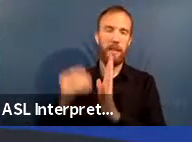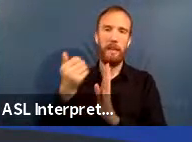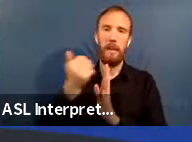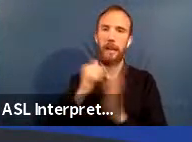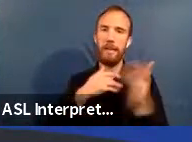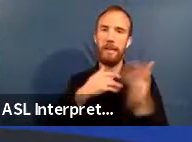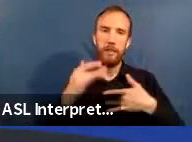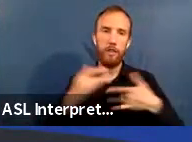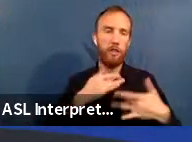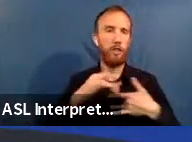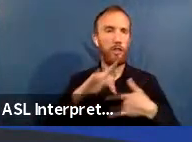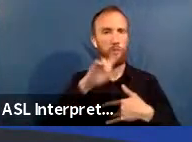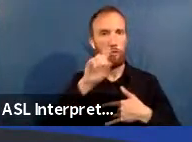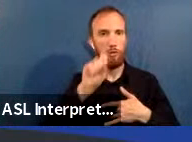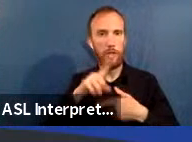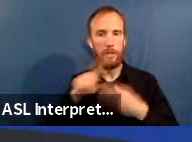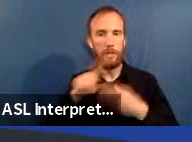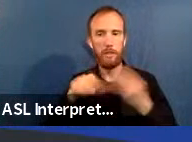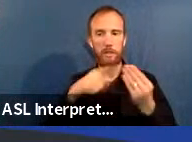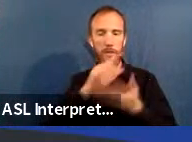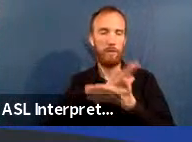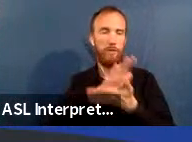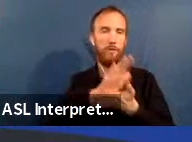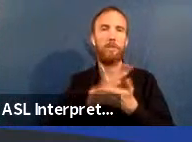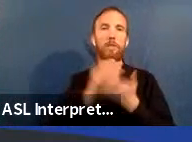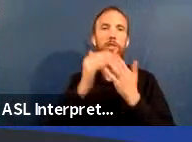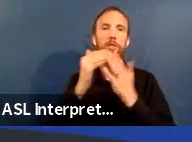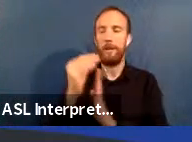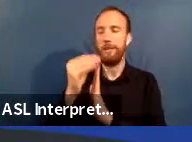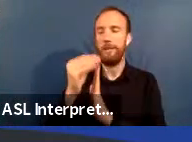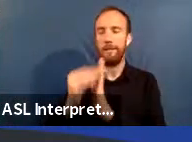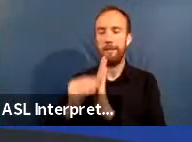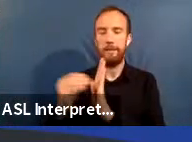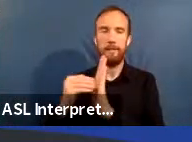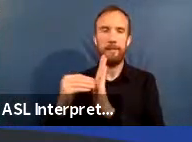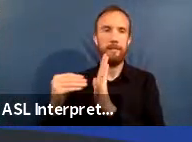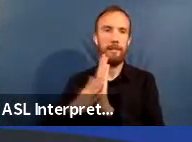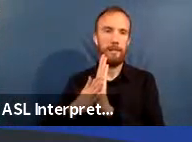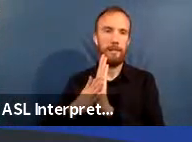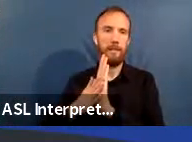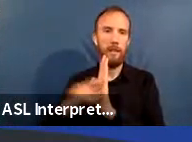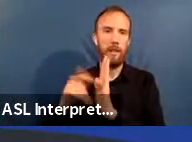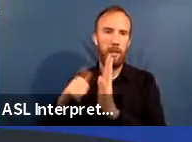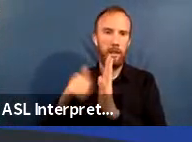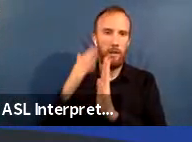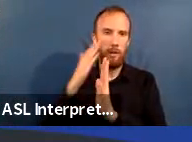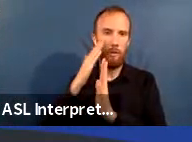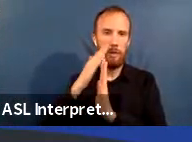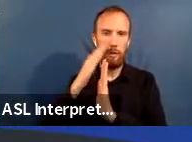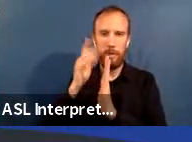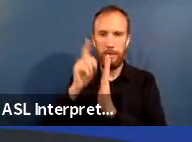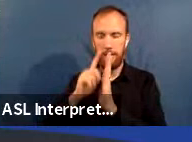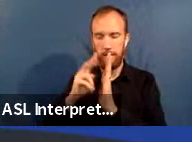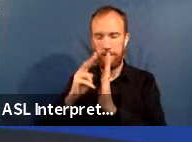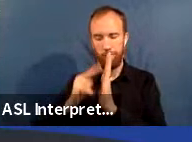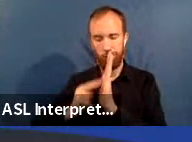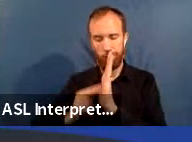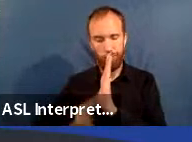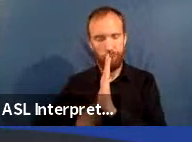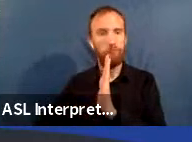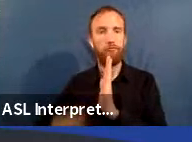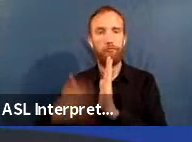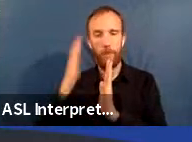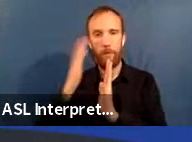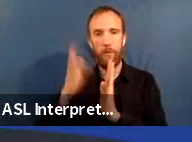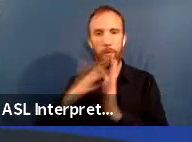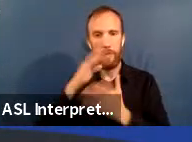campuses, we need to do that in the survey, and we do sort through those, and they will be acknowledged.